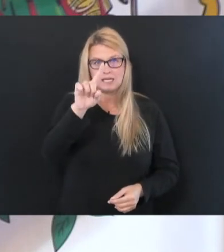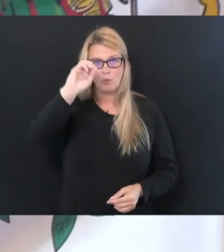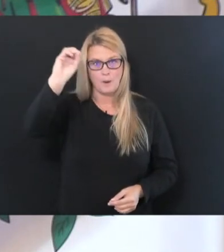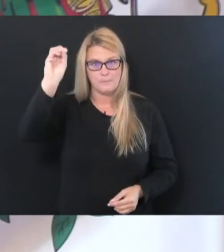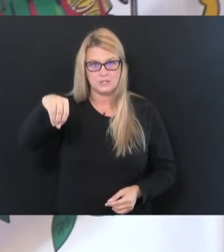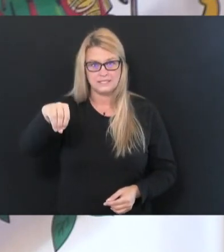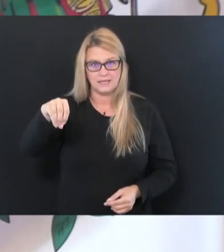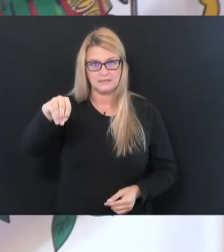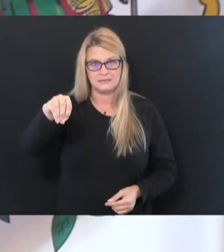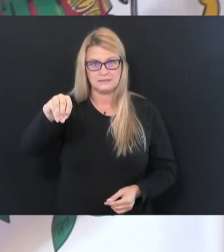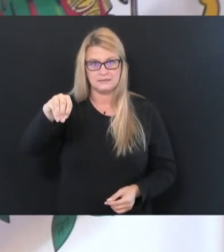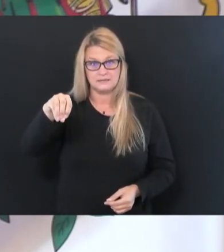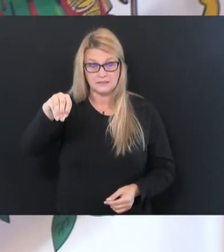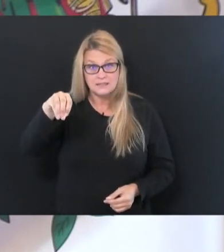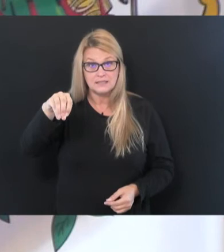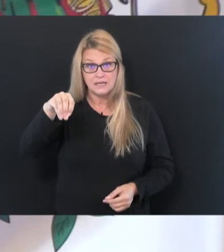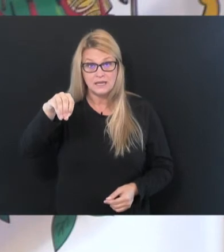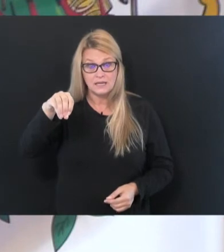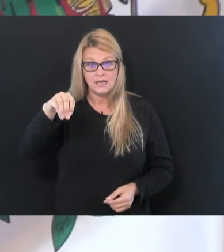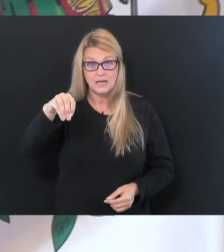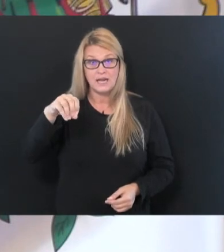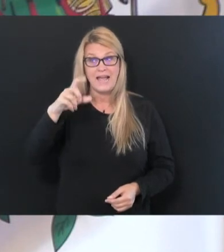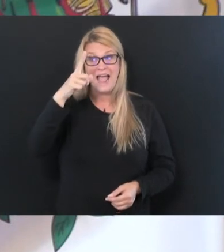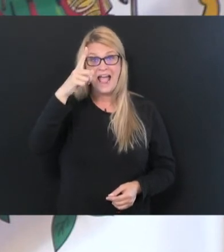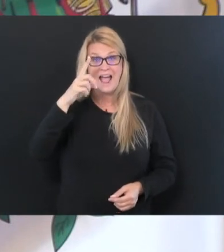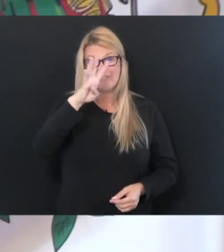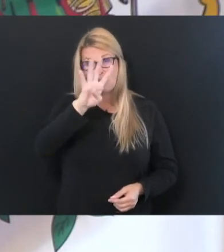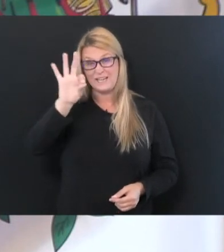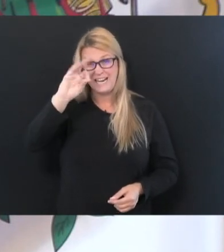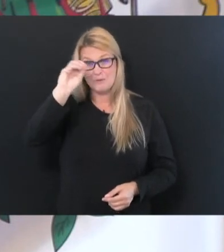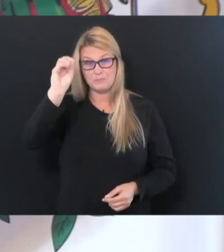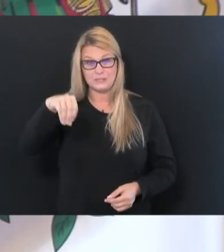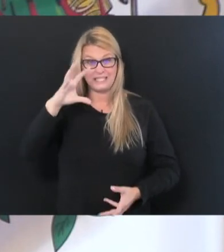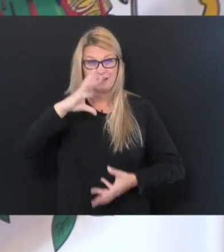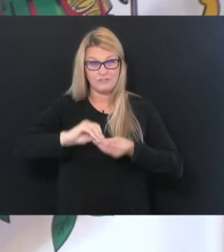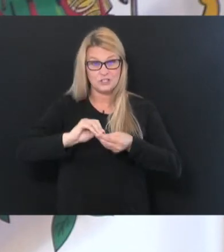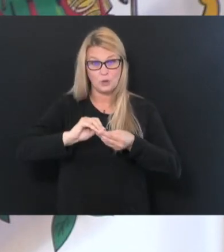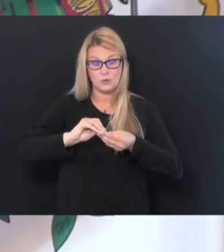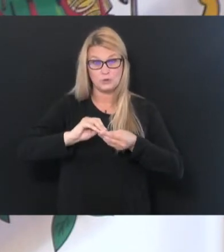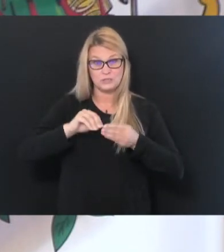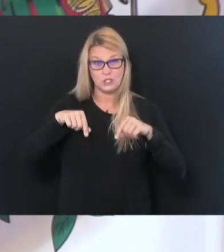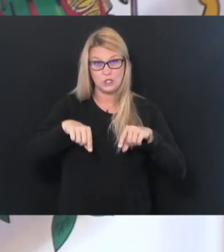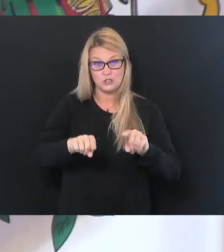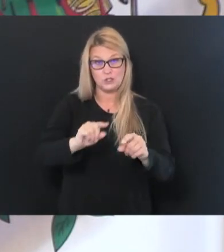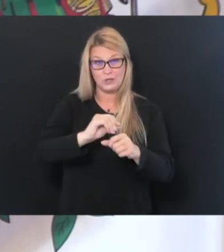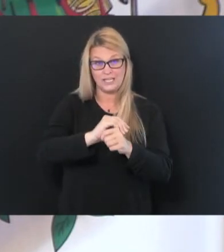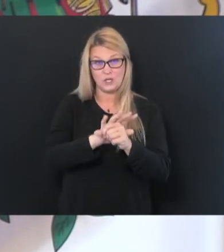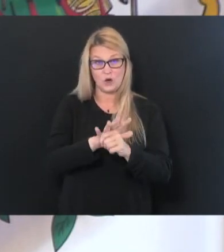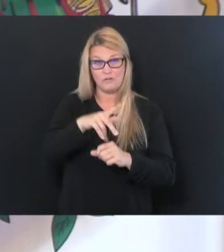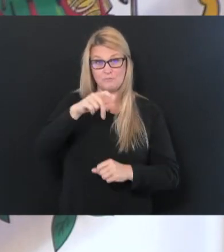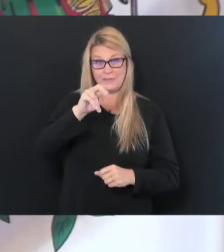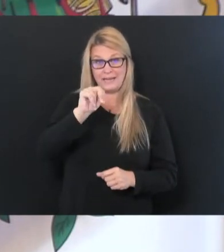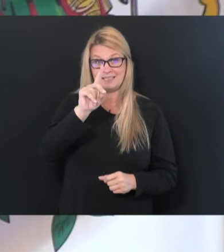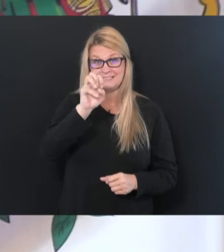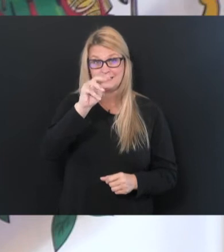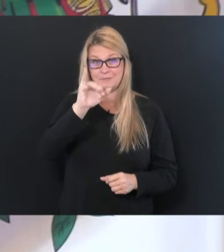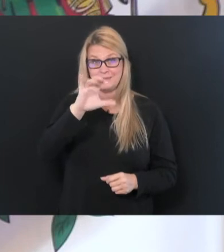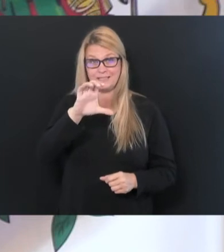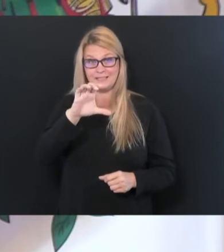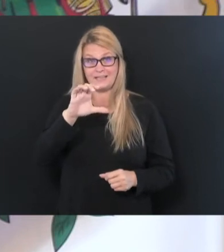91%. Nearly half, 49% of the total cases during the COVID pandemic have occurred